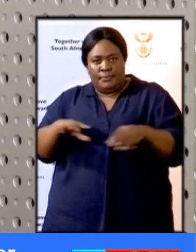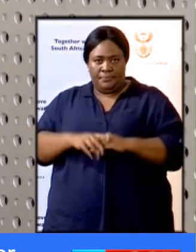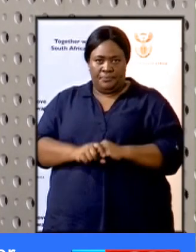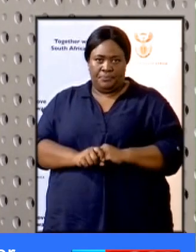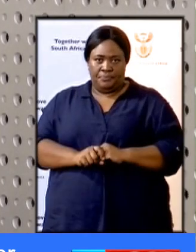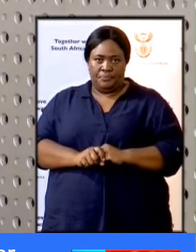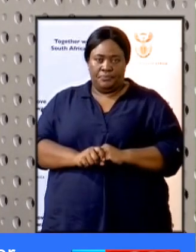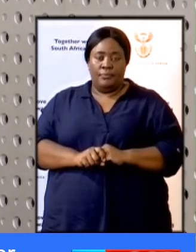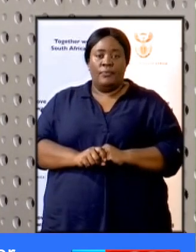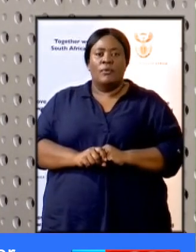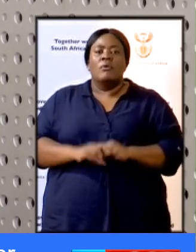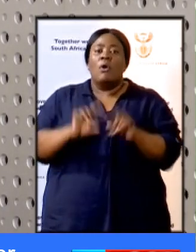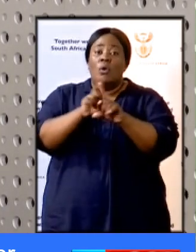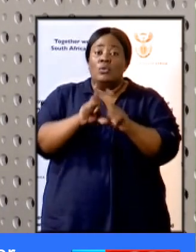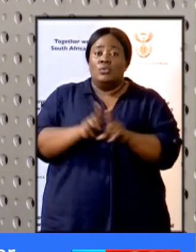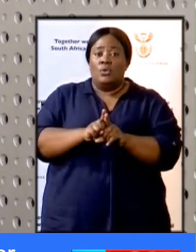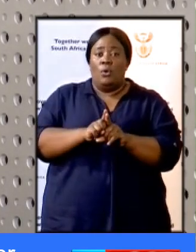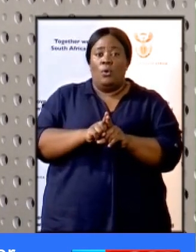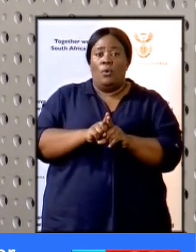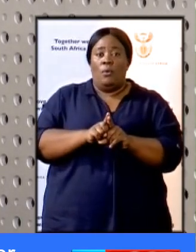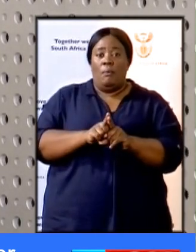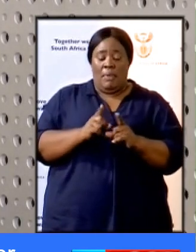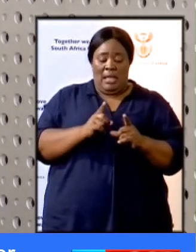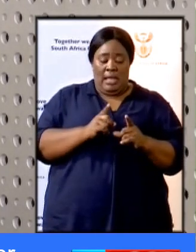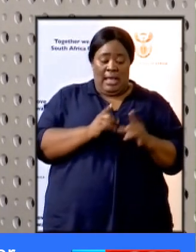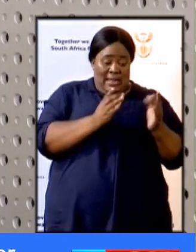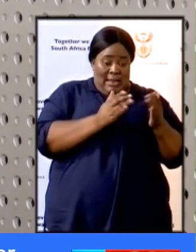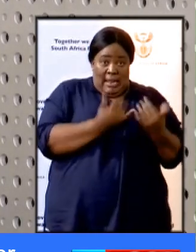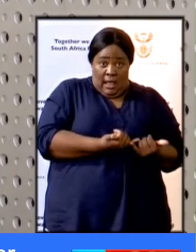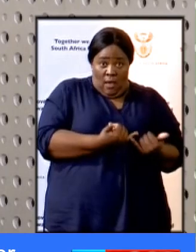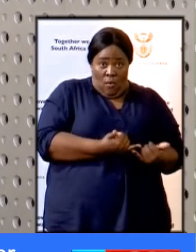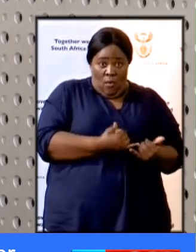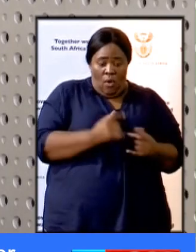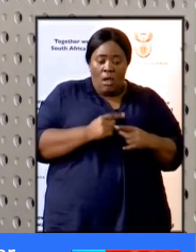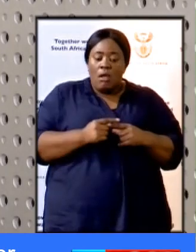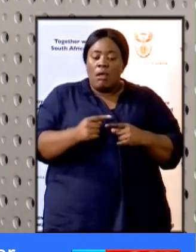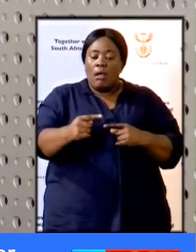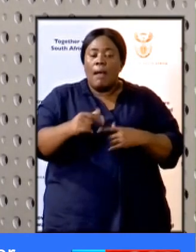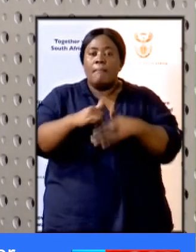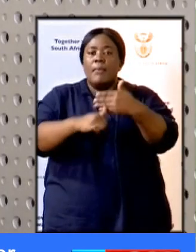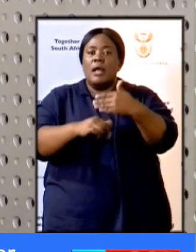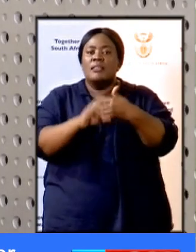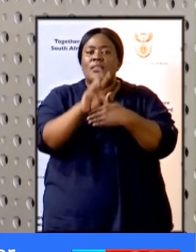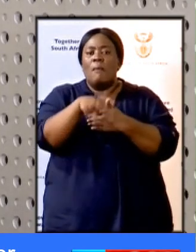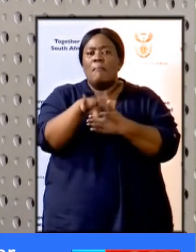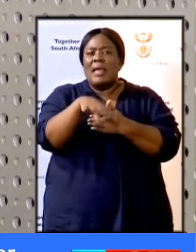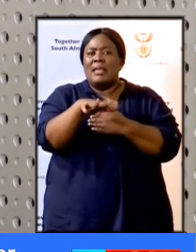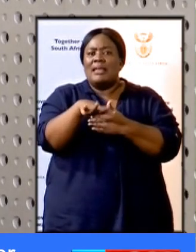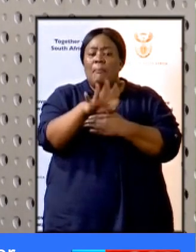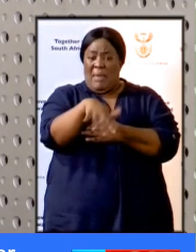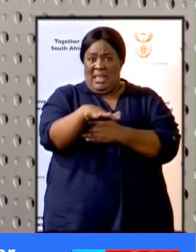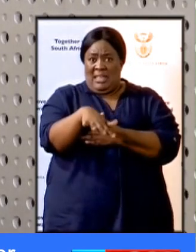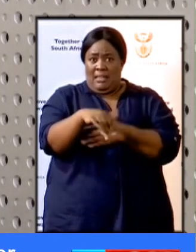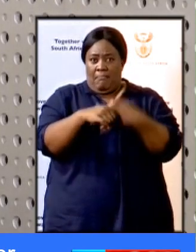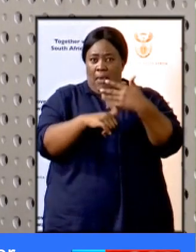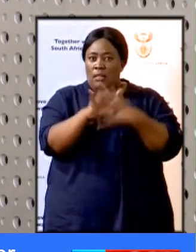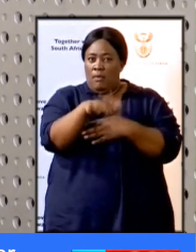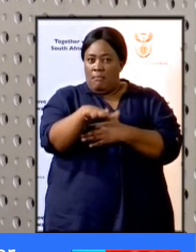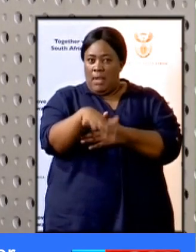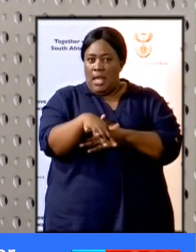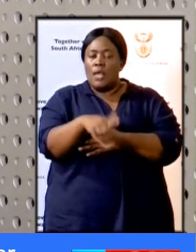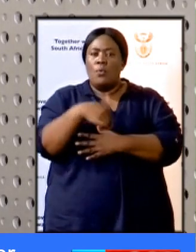But also, between now and the whole month of May, we'll be preparing all our campuses with deep